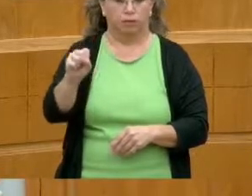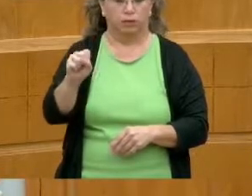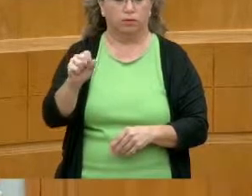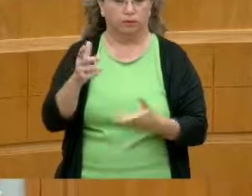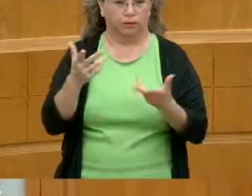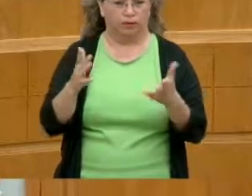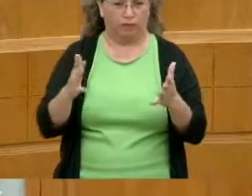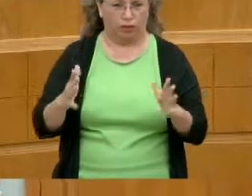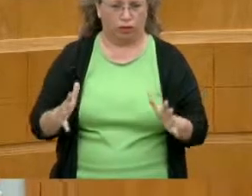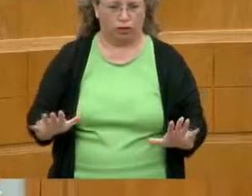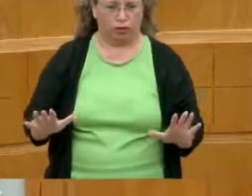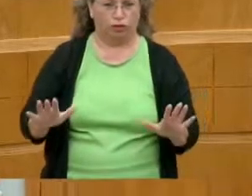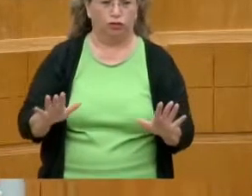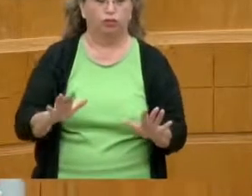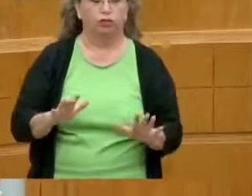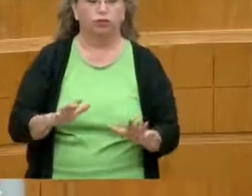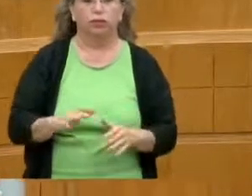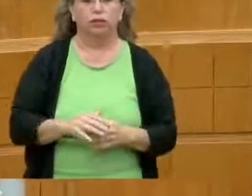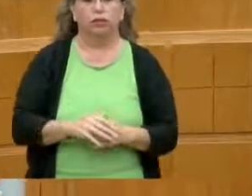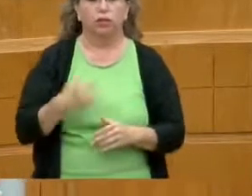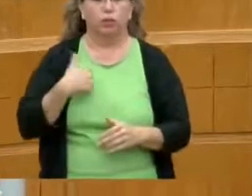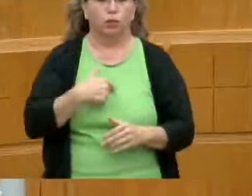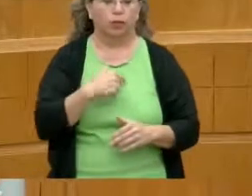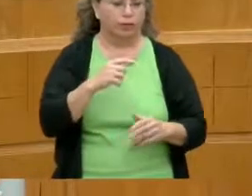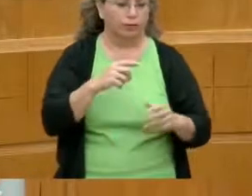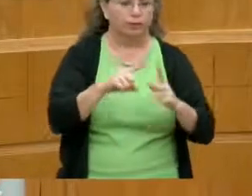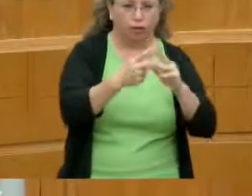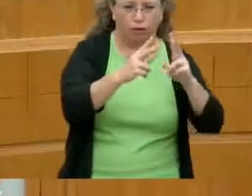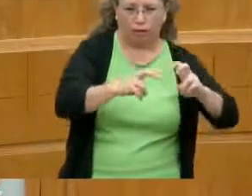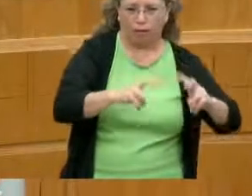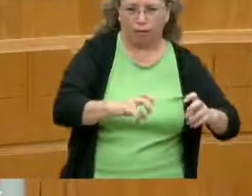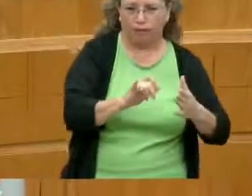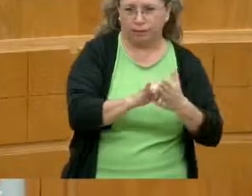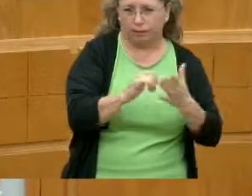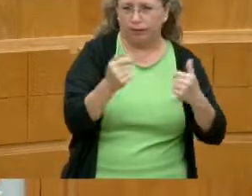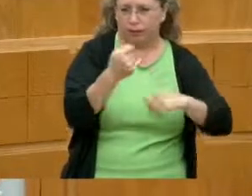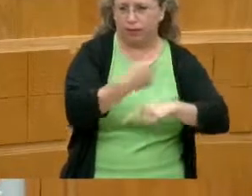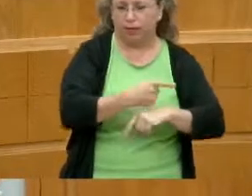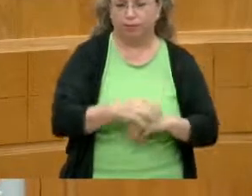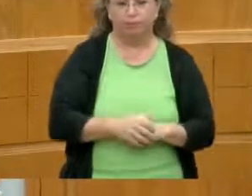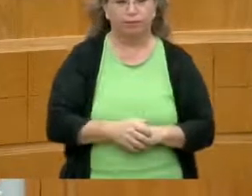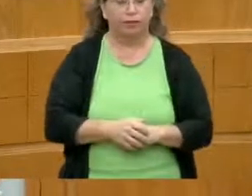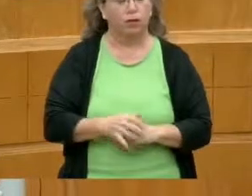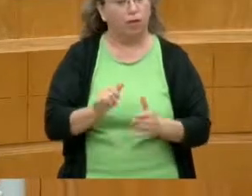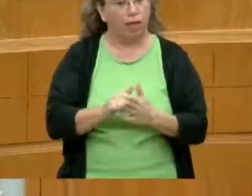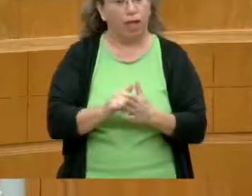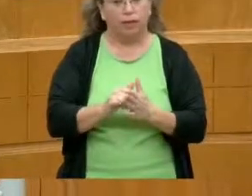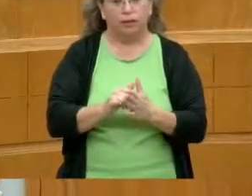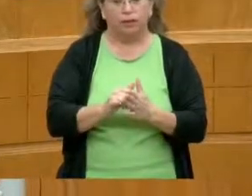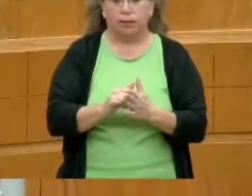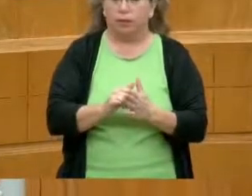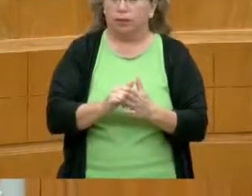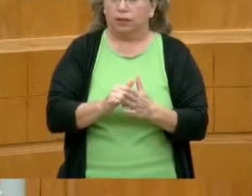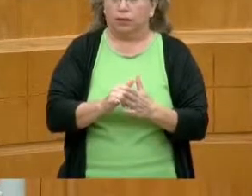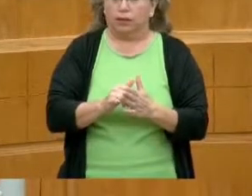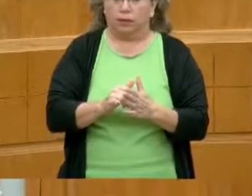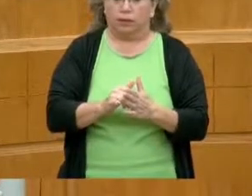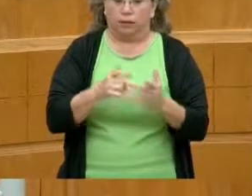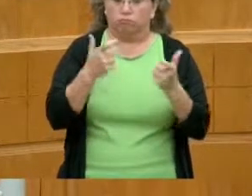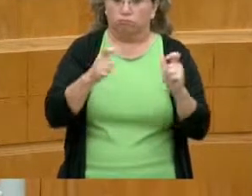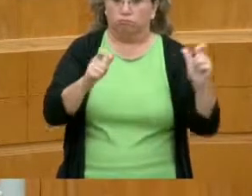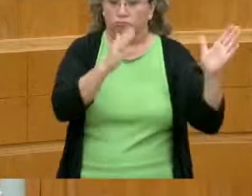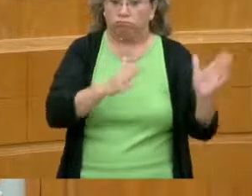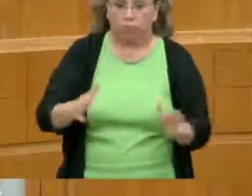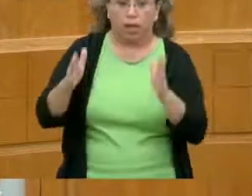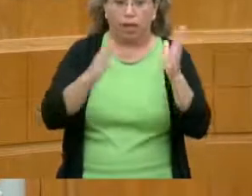completed already, and those are some of the tests we're analyzing today. Okay, so that's a pretty aggressive plan, but we know that the